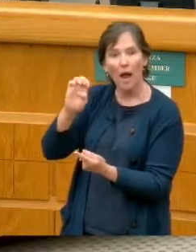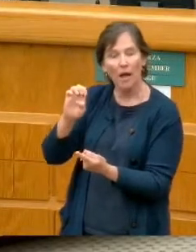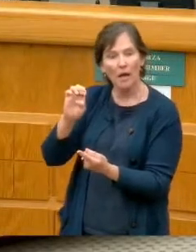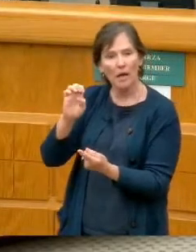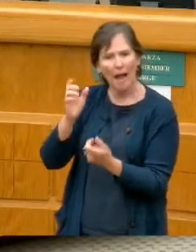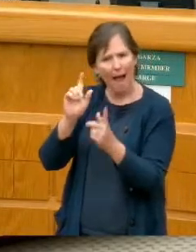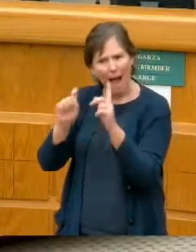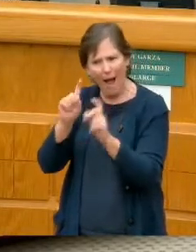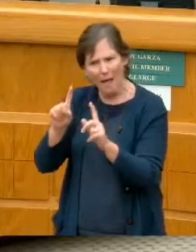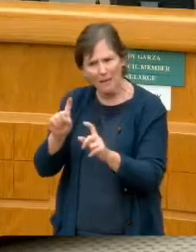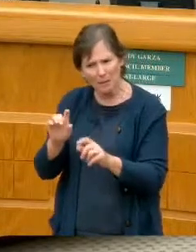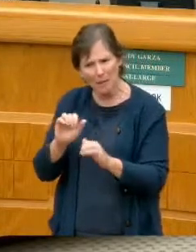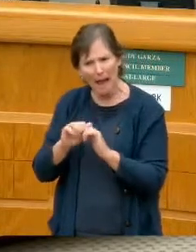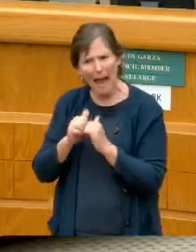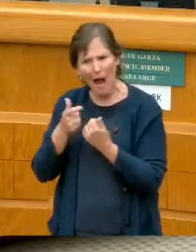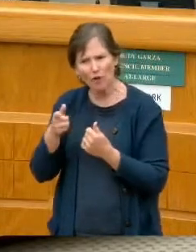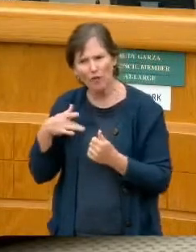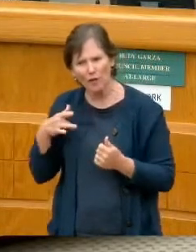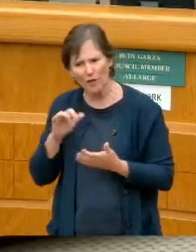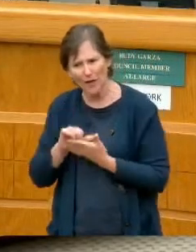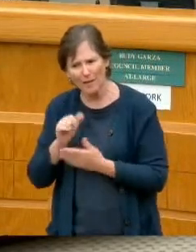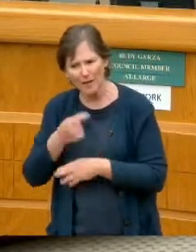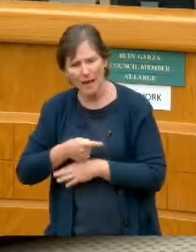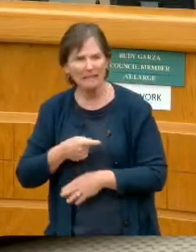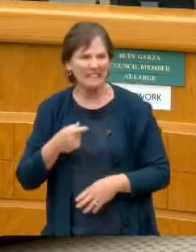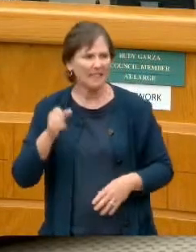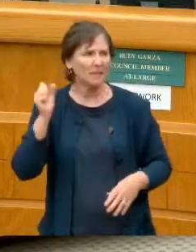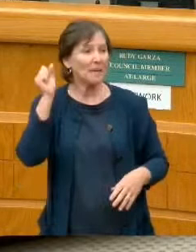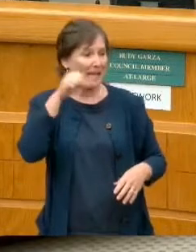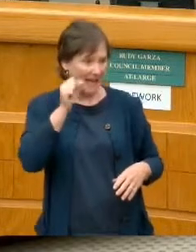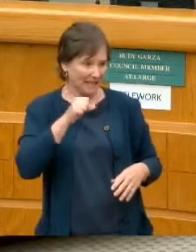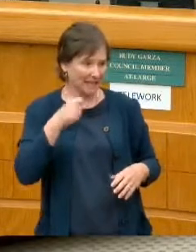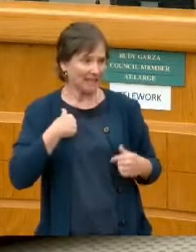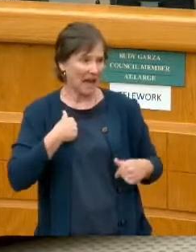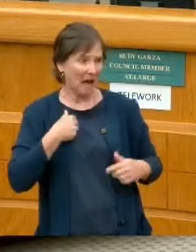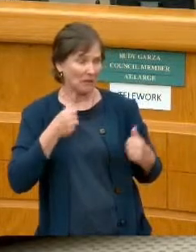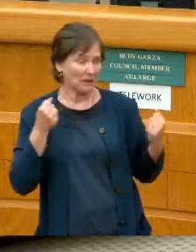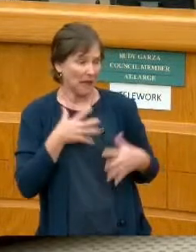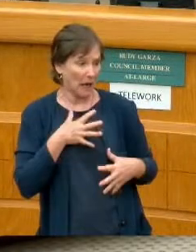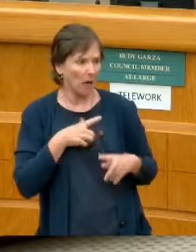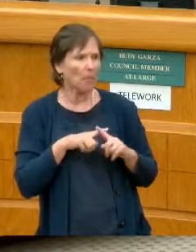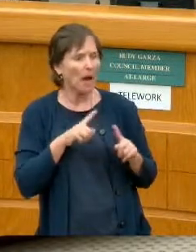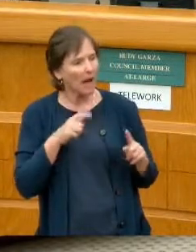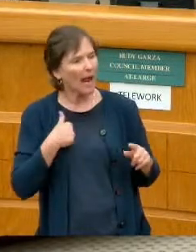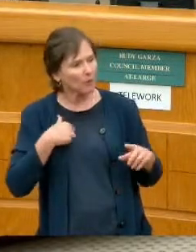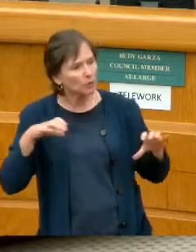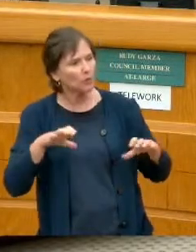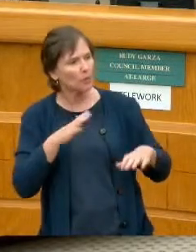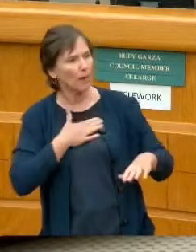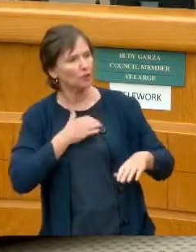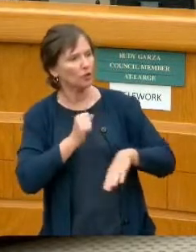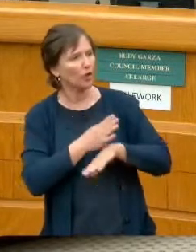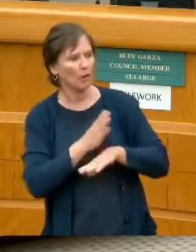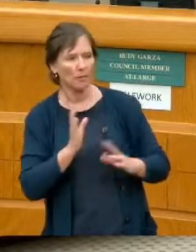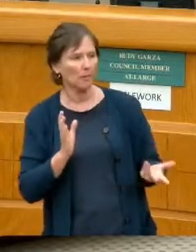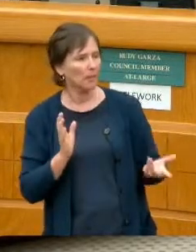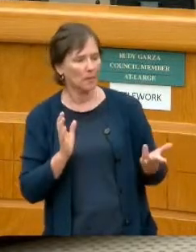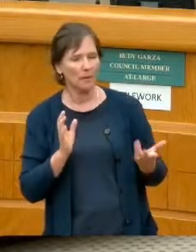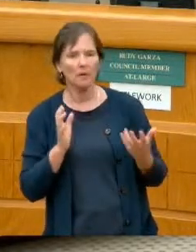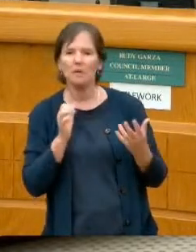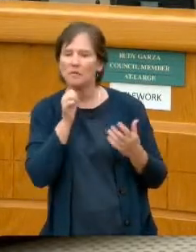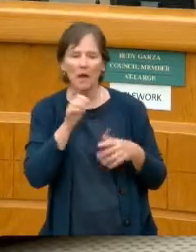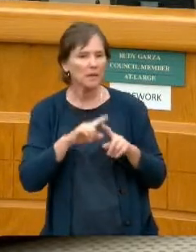doing my job, and I wish we could have done more." Interviewed all these years later, he observed that it wasn't different than any other